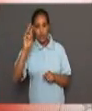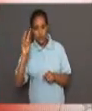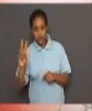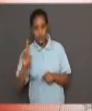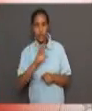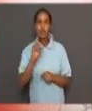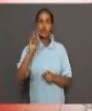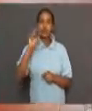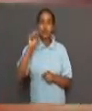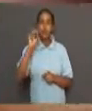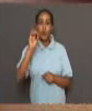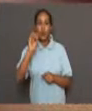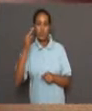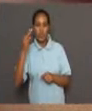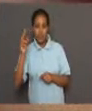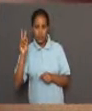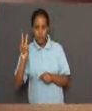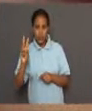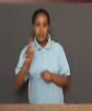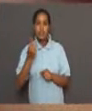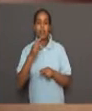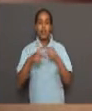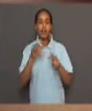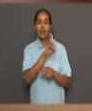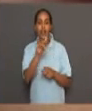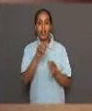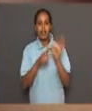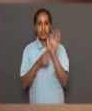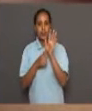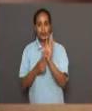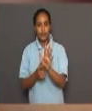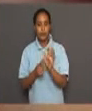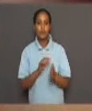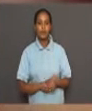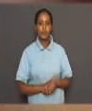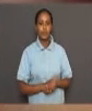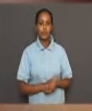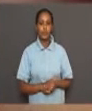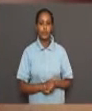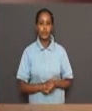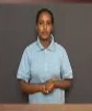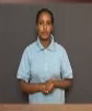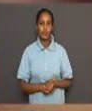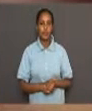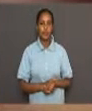sodium oxide. The reaction looks like this.